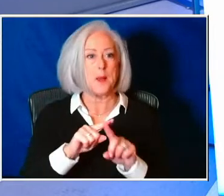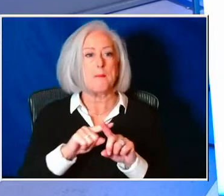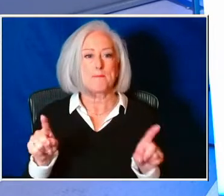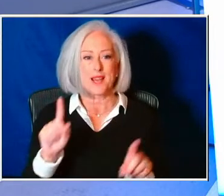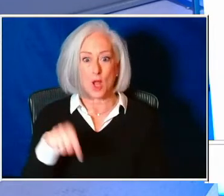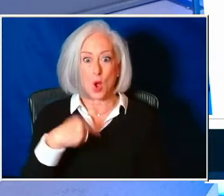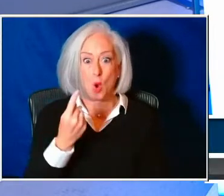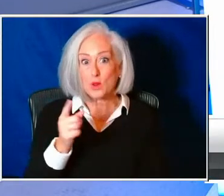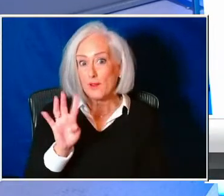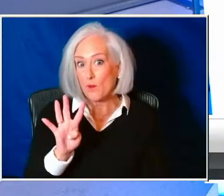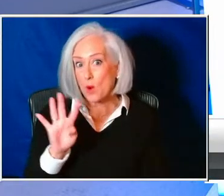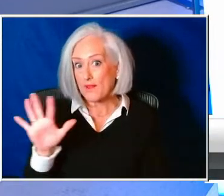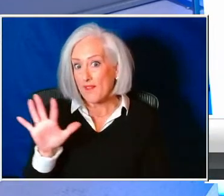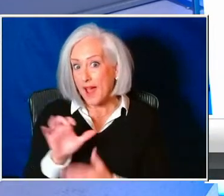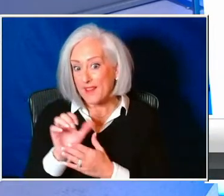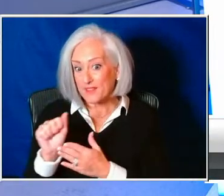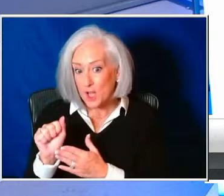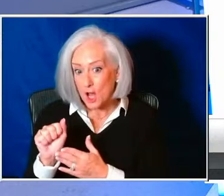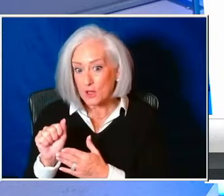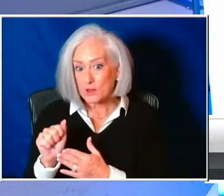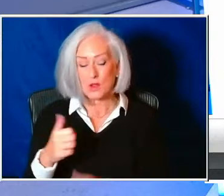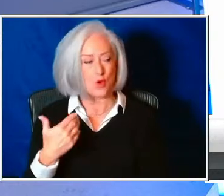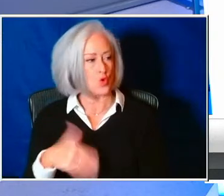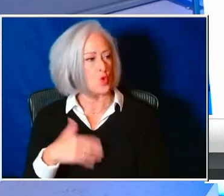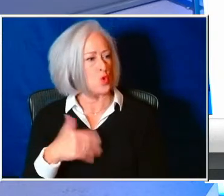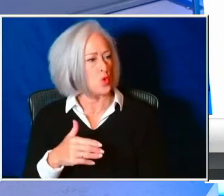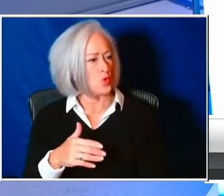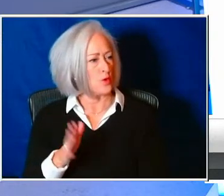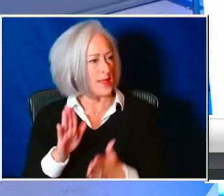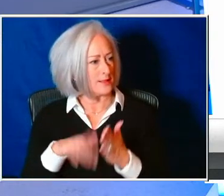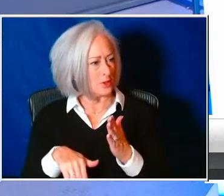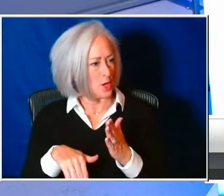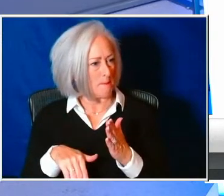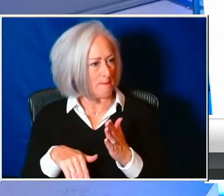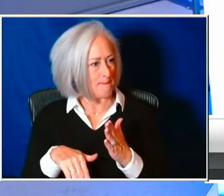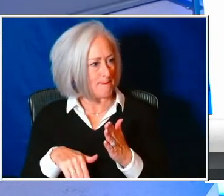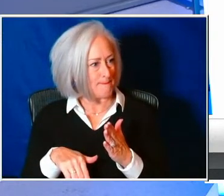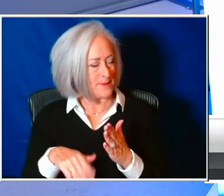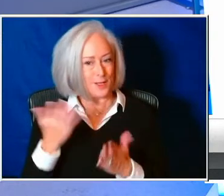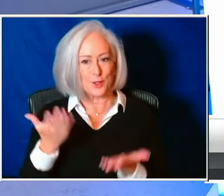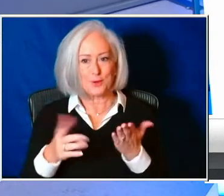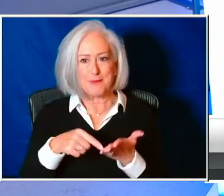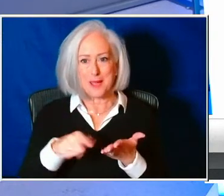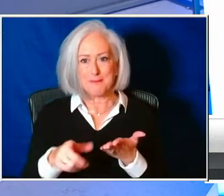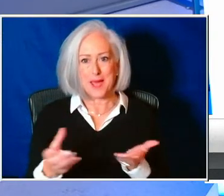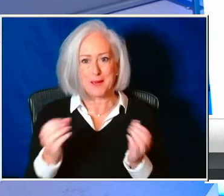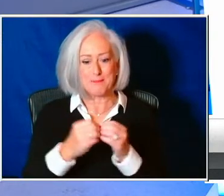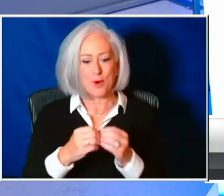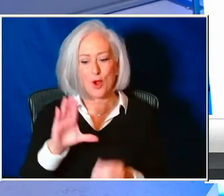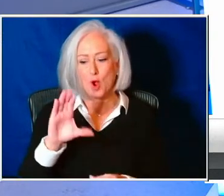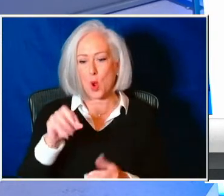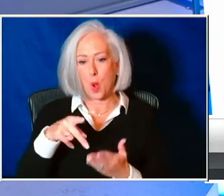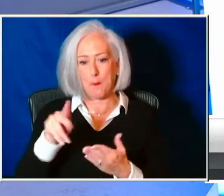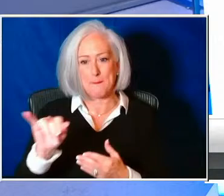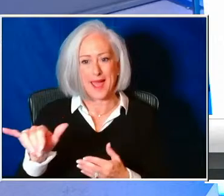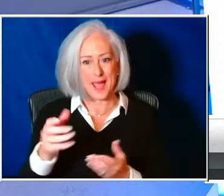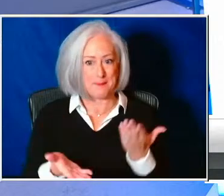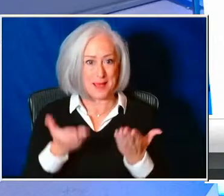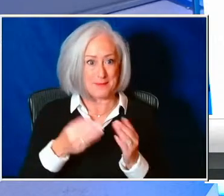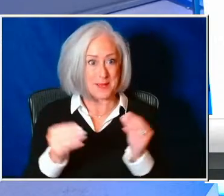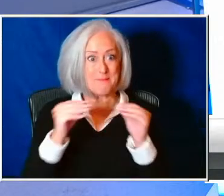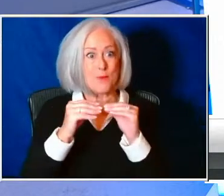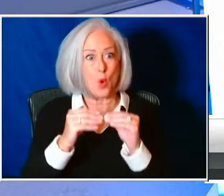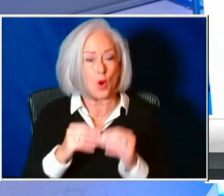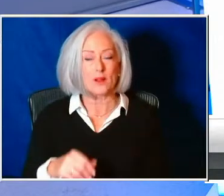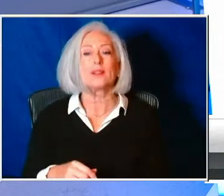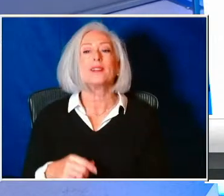$45. That's pretty inexpensive. Very, because right. That's what you're right. You might pay more of that. You might pay more for a copay. And a copay. Right. As they're walking back to get